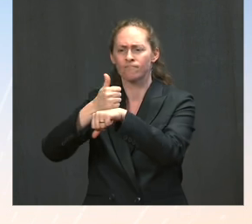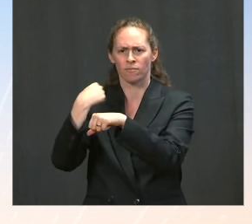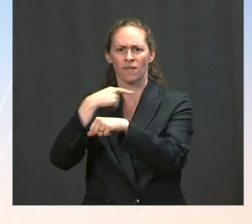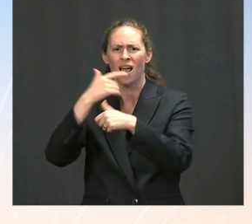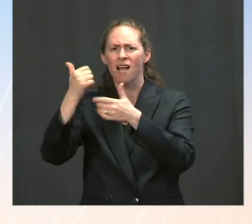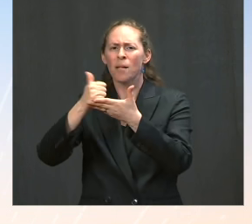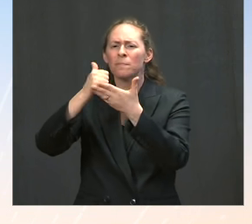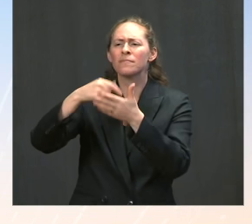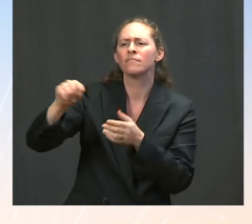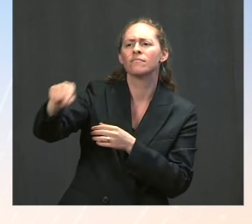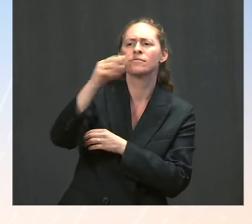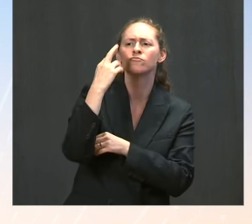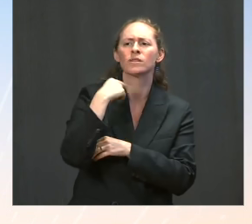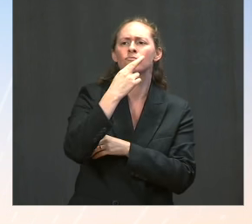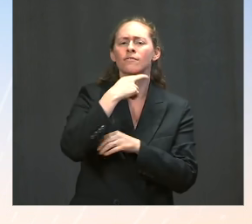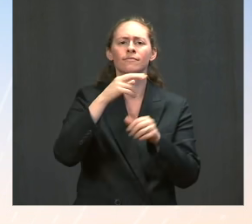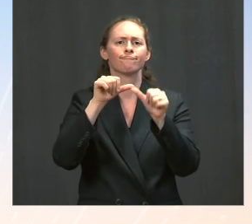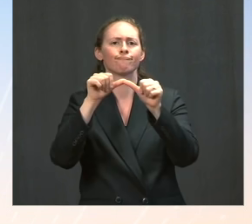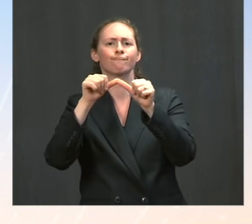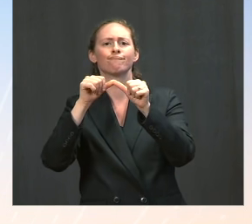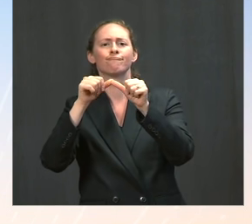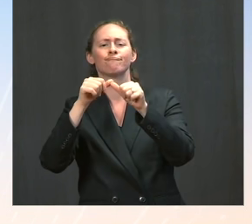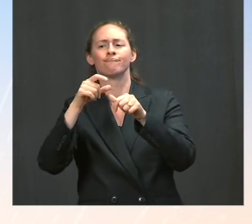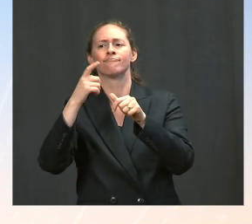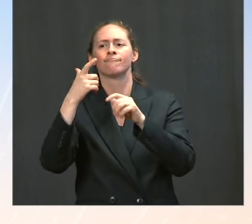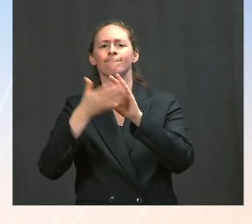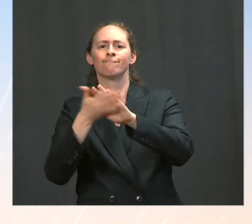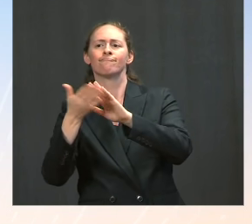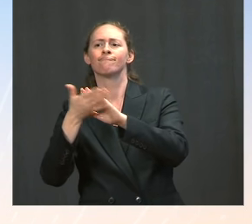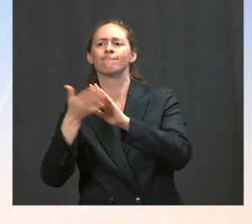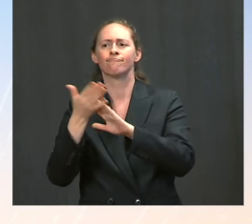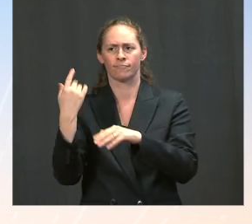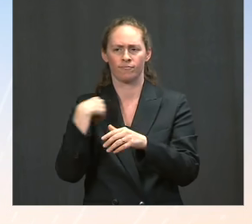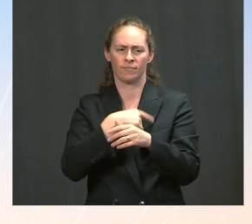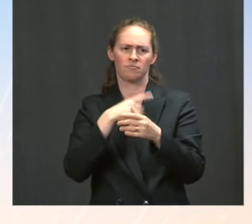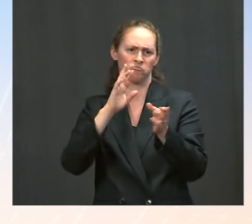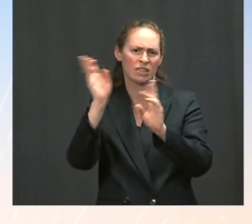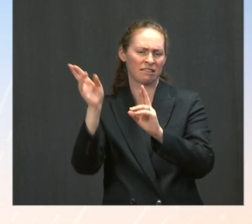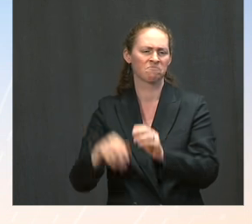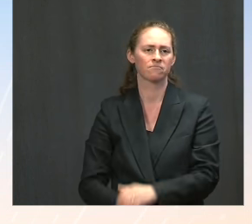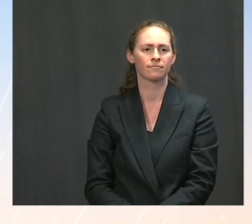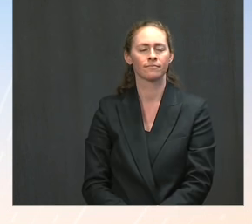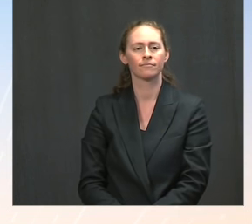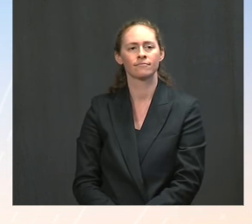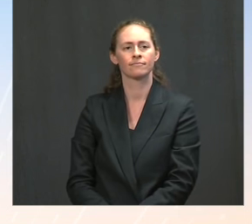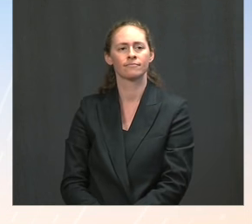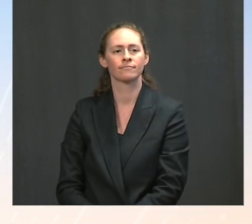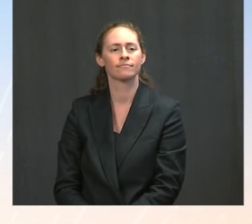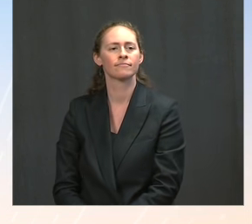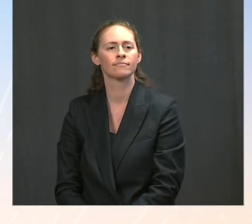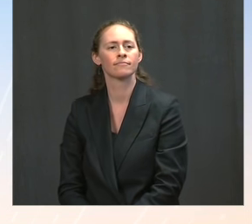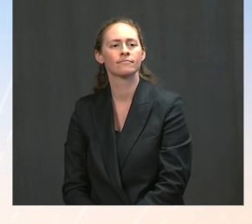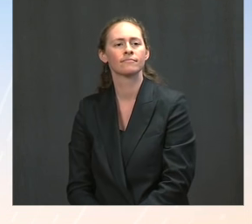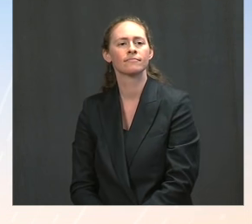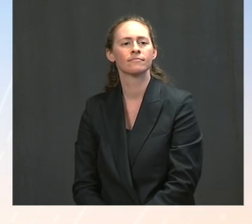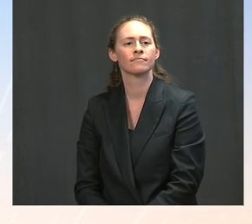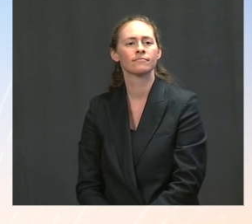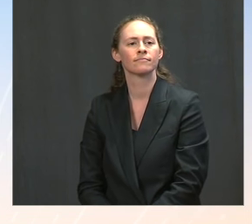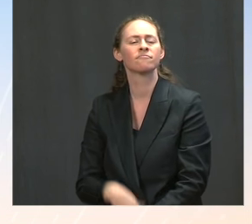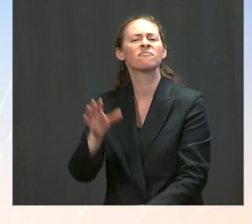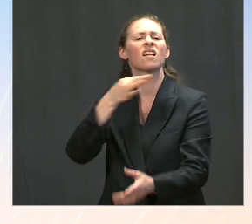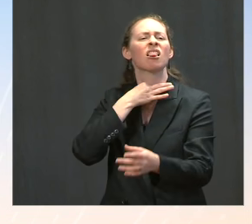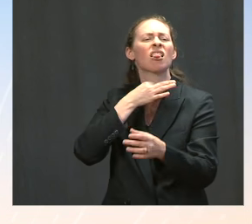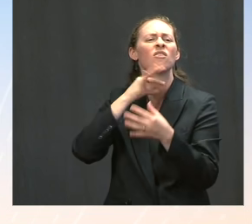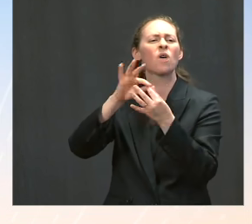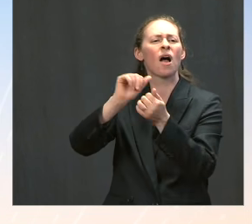supported, we advocated for as a part of the package. If I can ask a follow-up to the question about the president's son and the art gallery events. Mm-hmm.